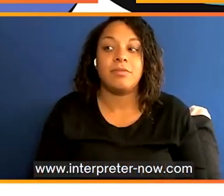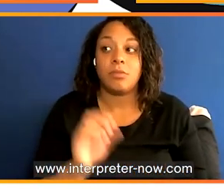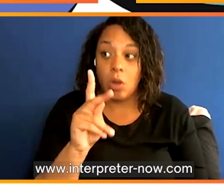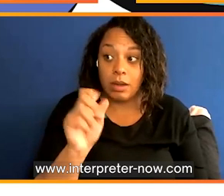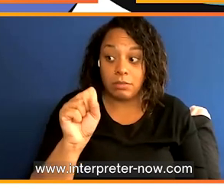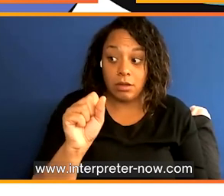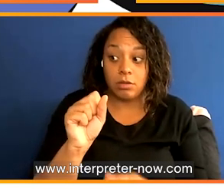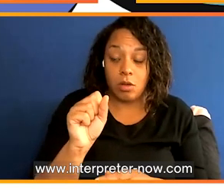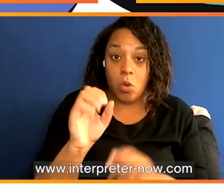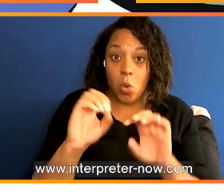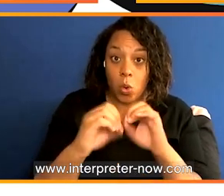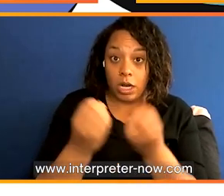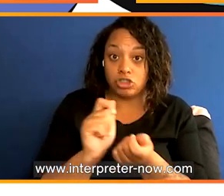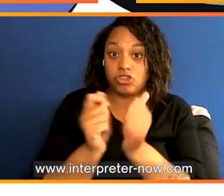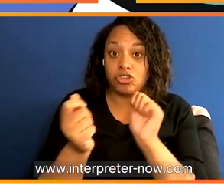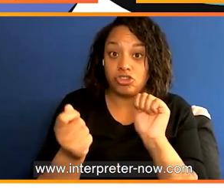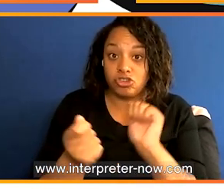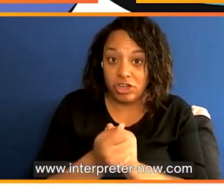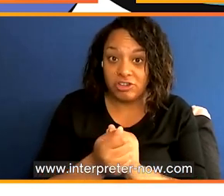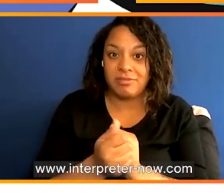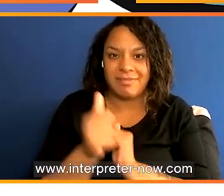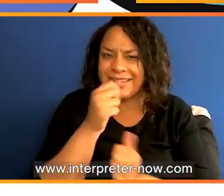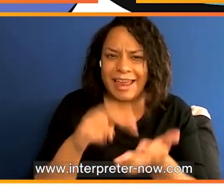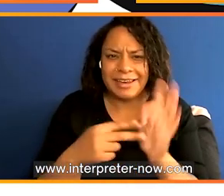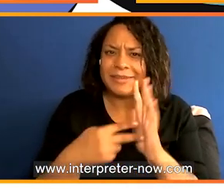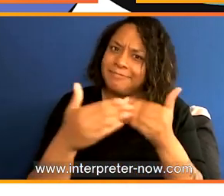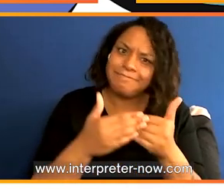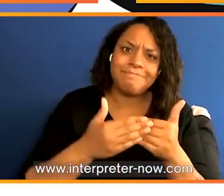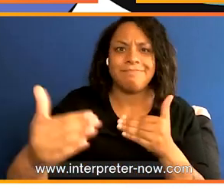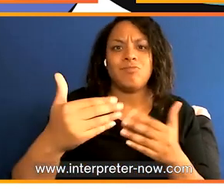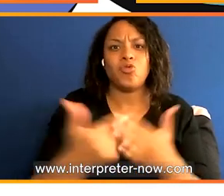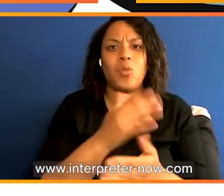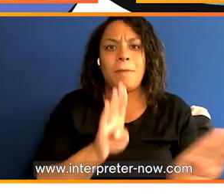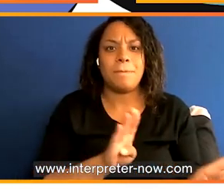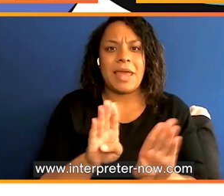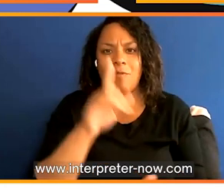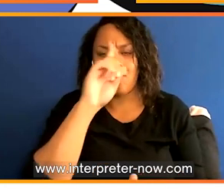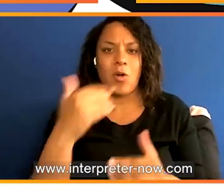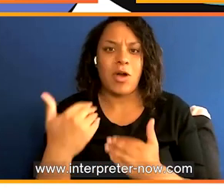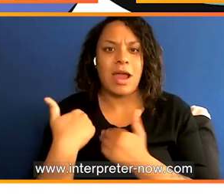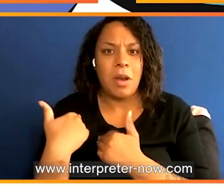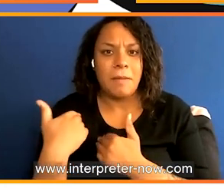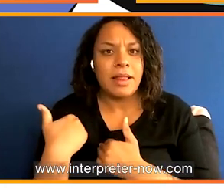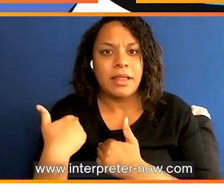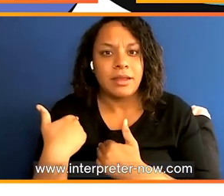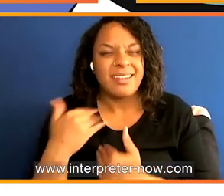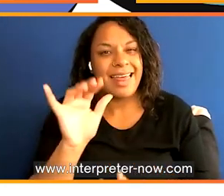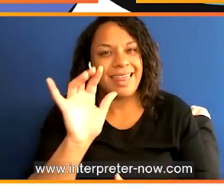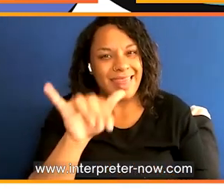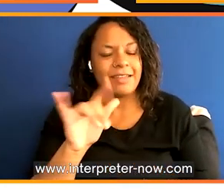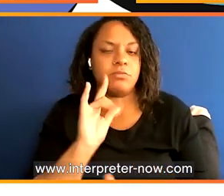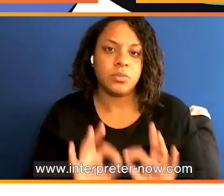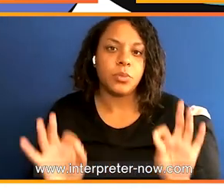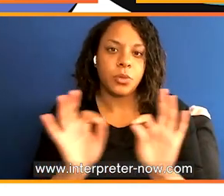right? Yeah, just because you change the organization doesn't mean that you've set these new behaviors